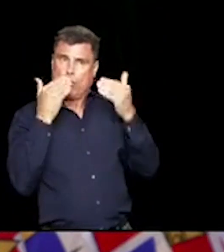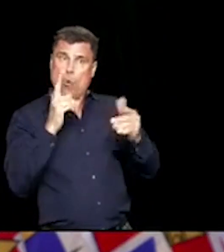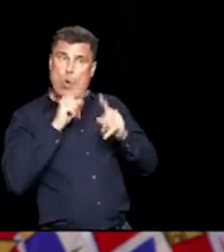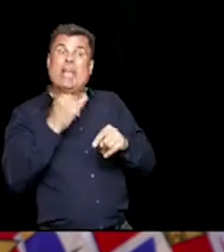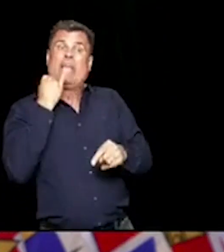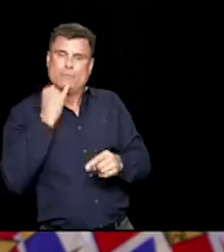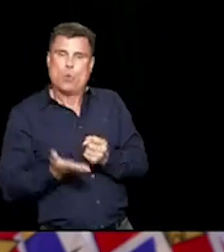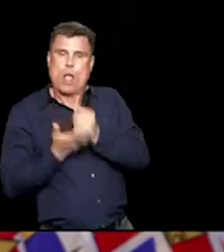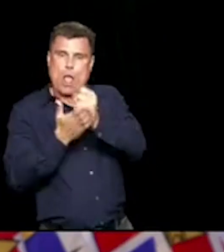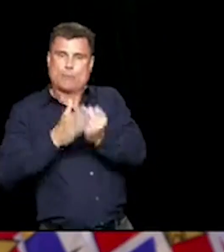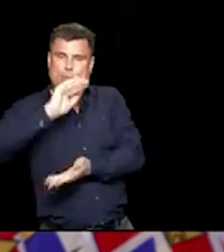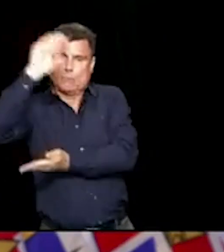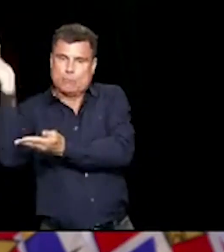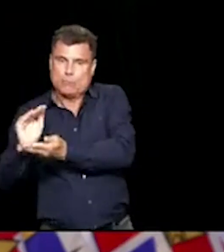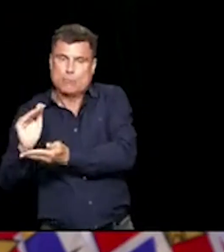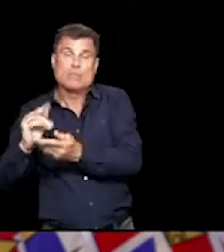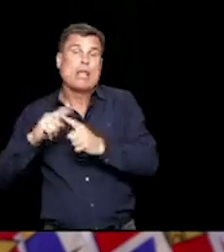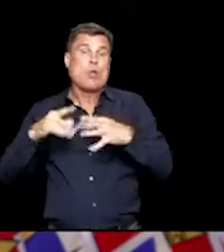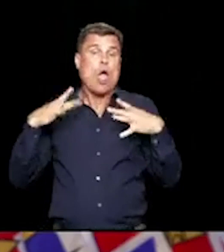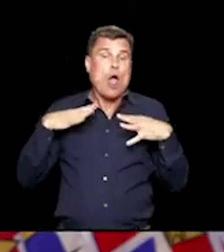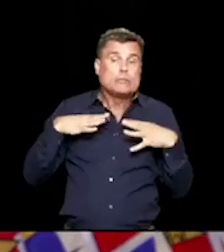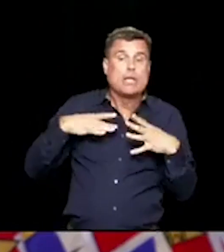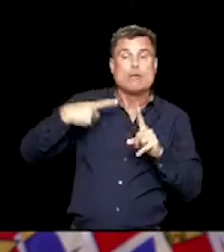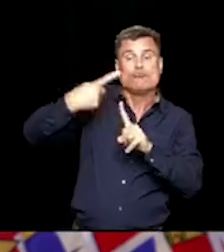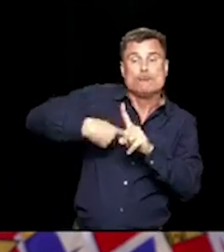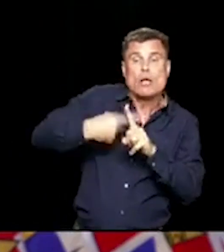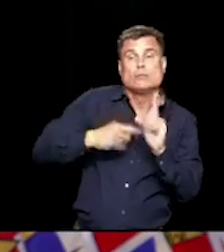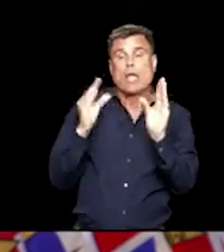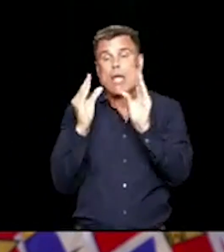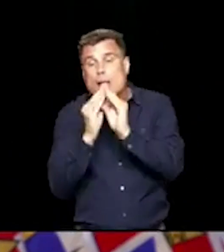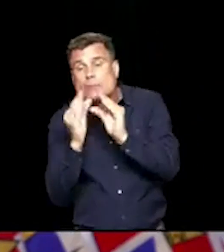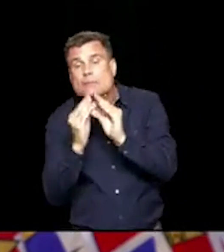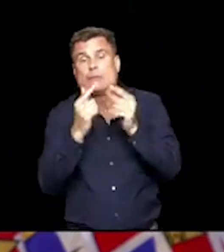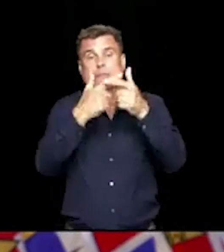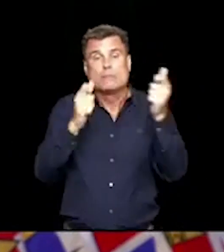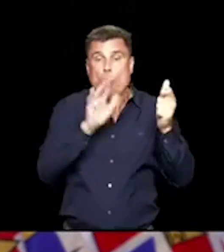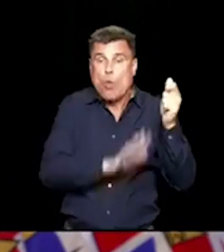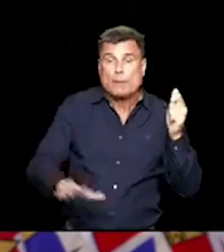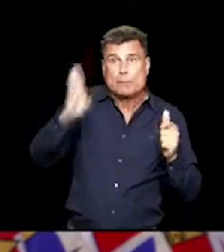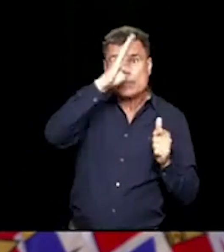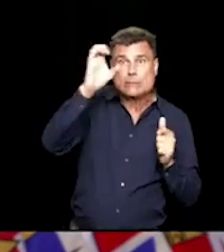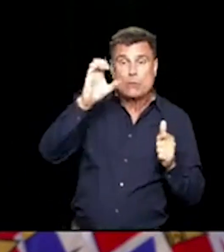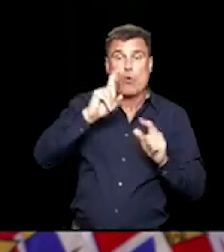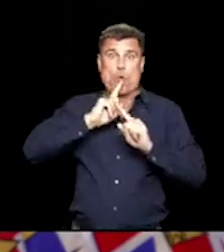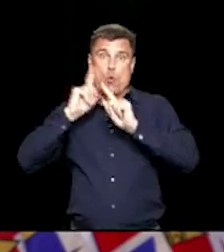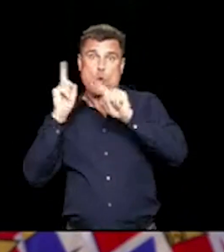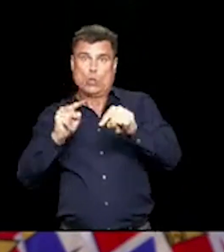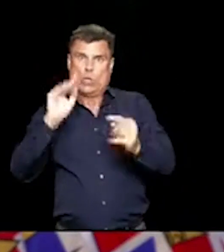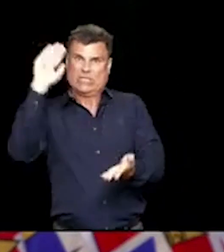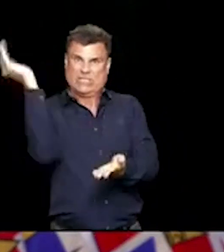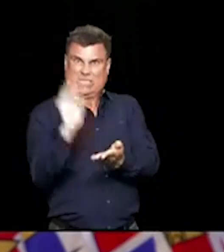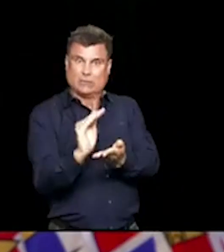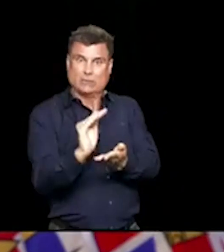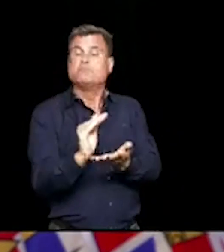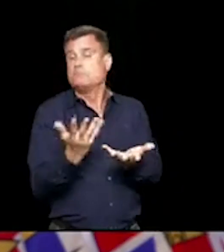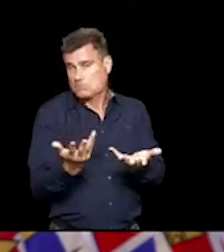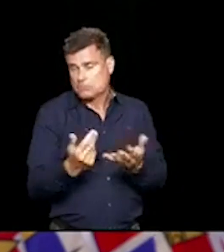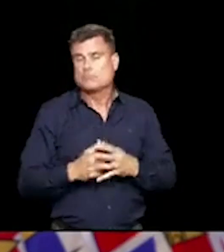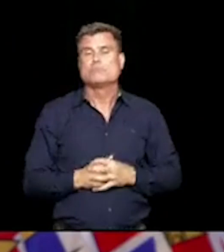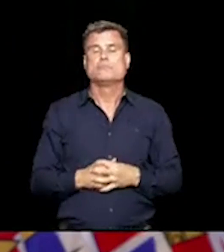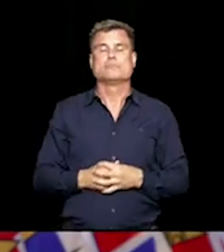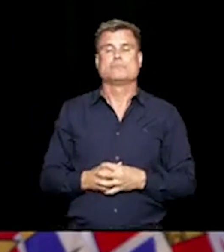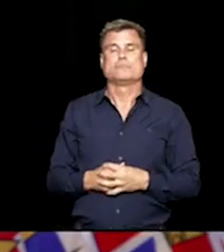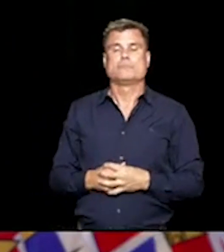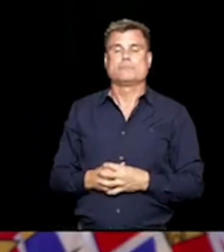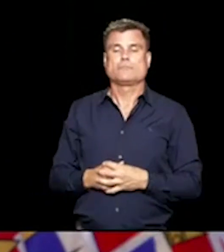did it for vacation rentals, not just in one area, because we knew that it was the same issue in areas around the province. Same with